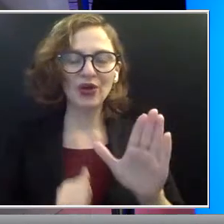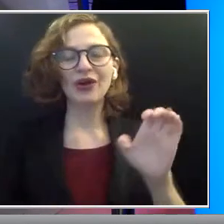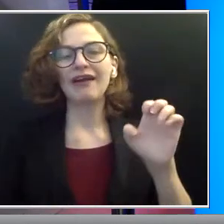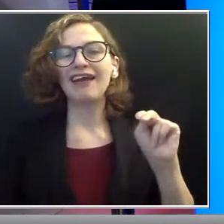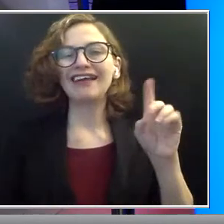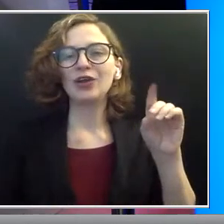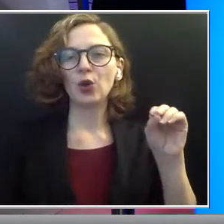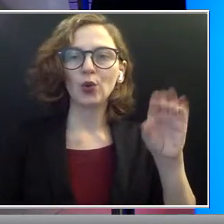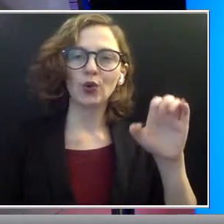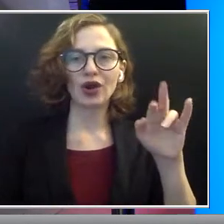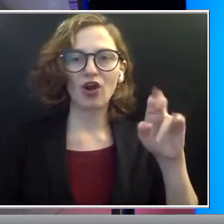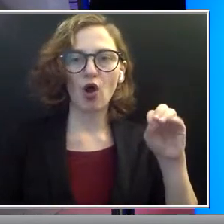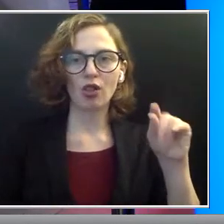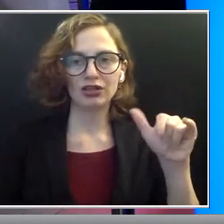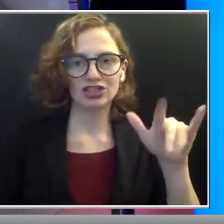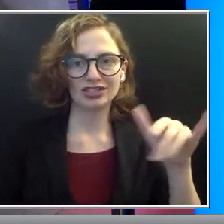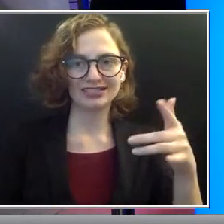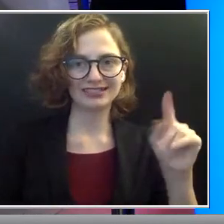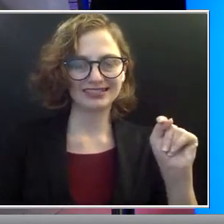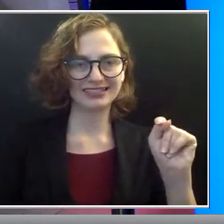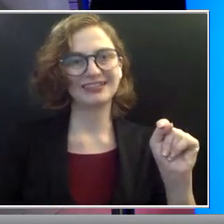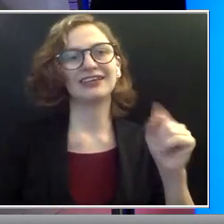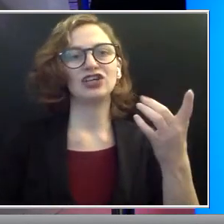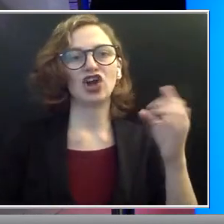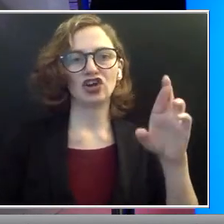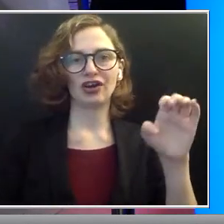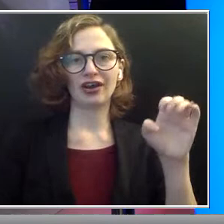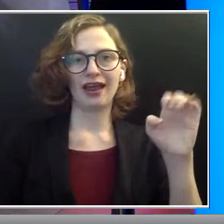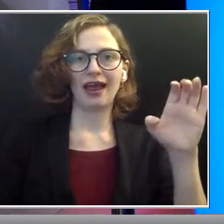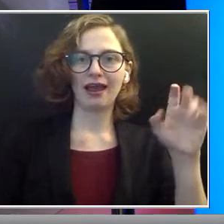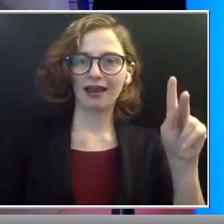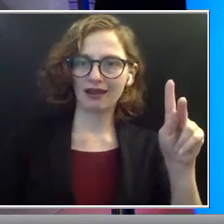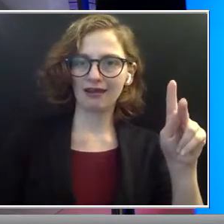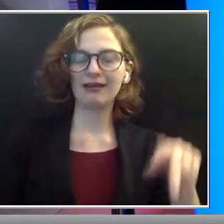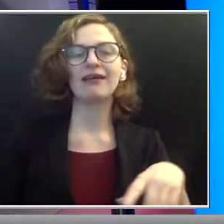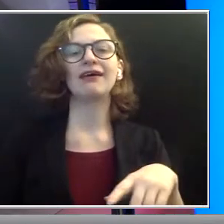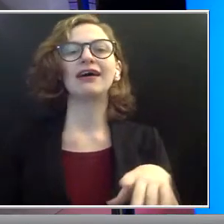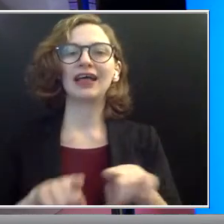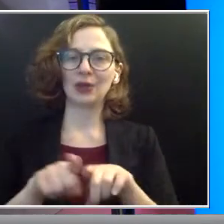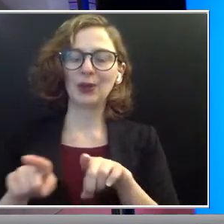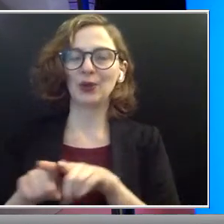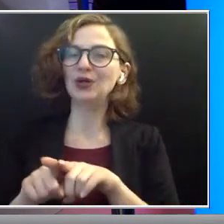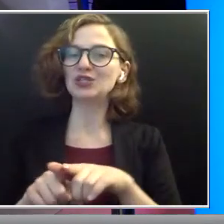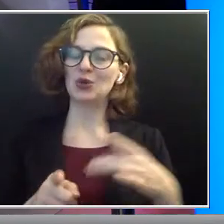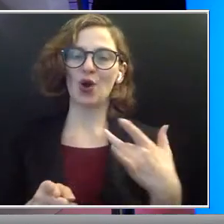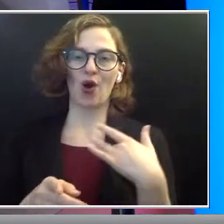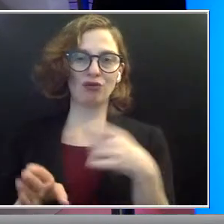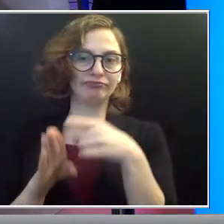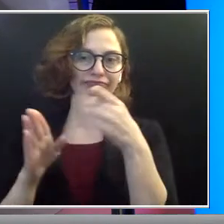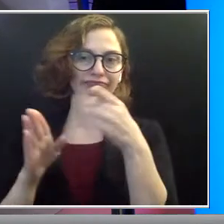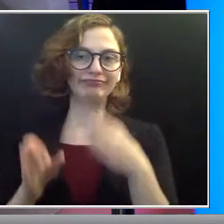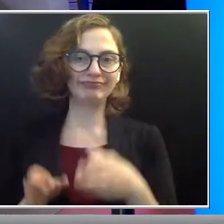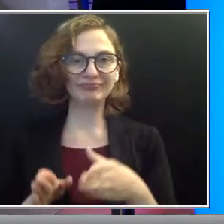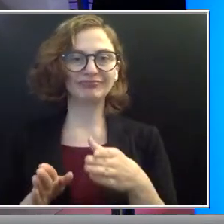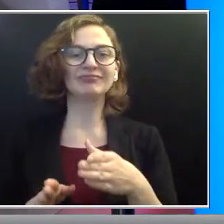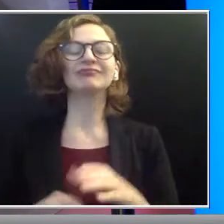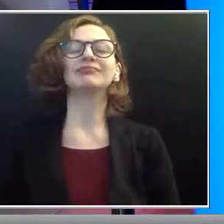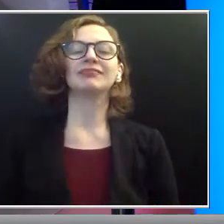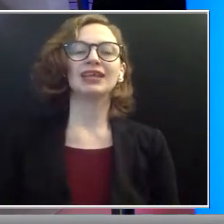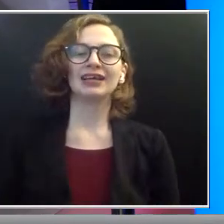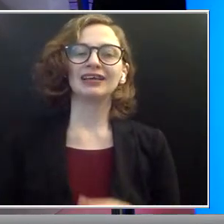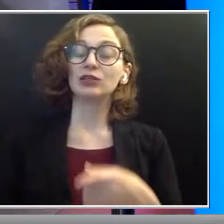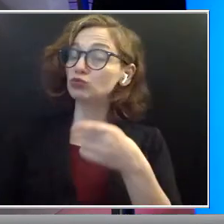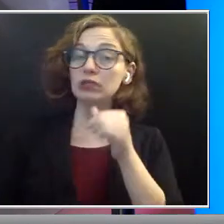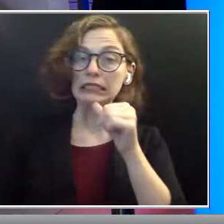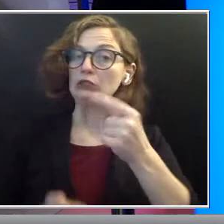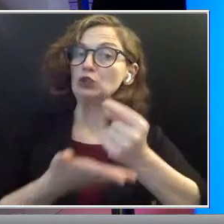cardiologist, Dr. J.D. Surface. Now, Dr. Surface, you didn't treat Erin, but you are a heart expert, and you're here to talk to us about, I mean, you're a cardiologist,